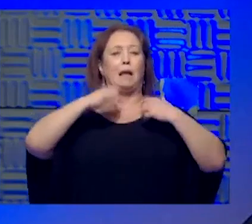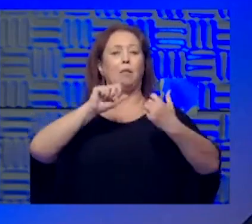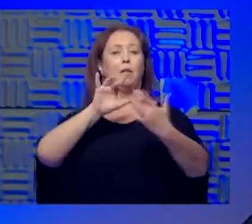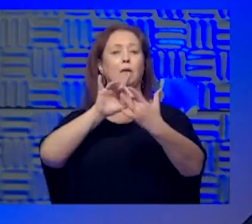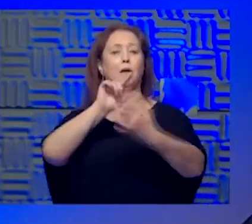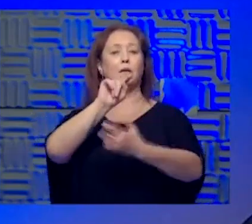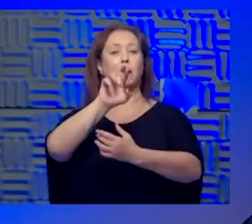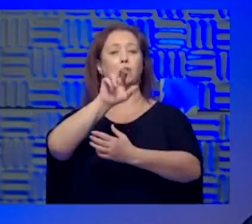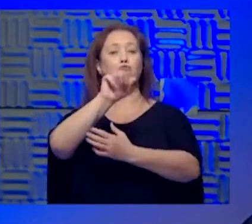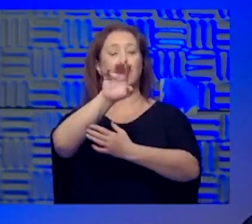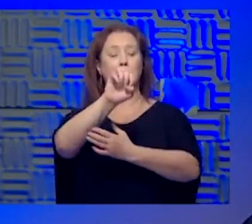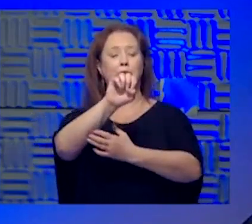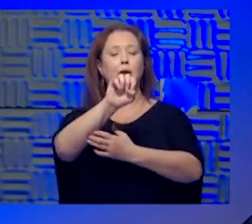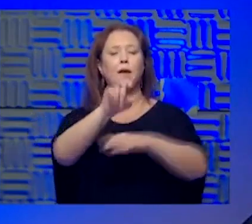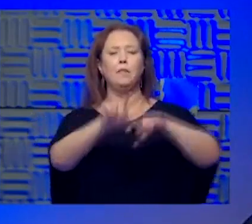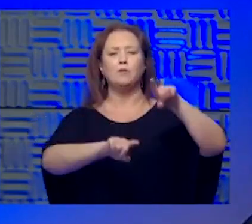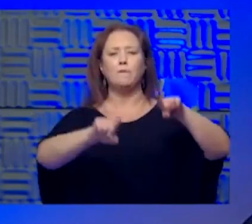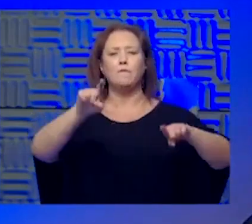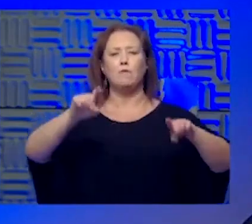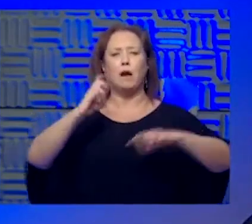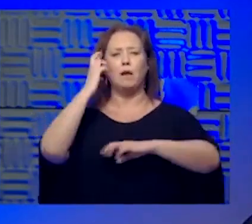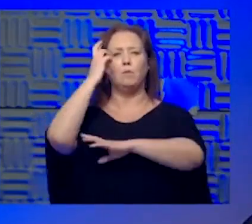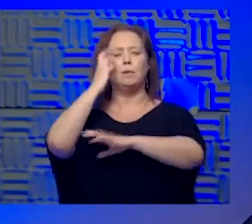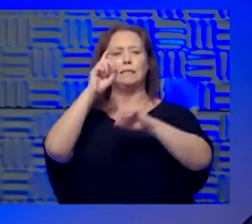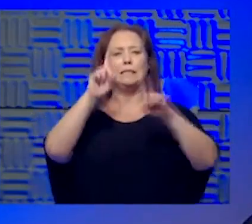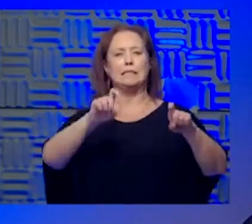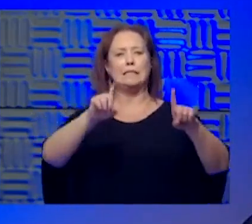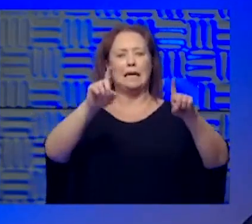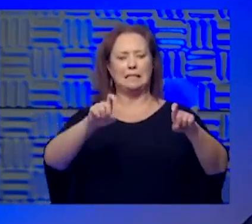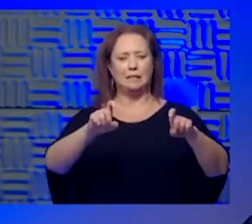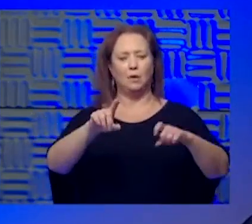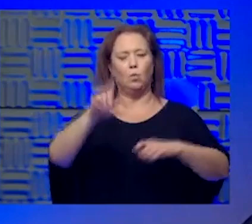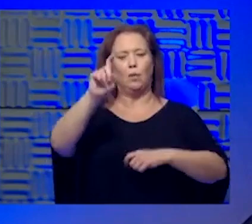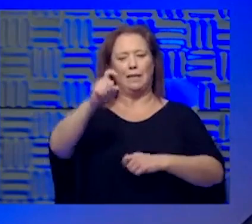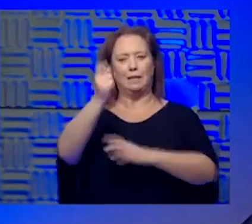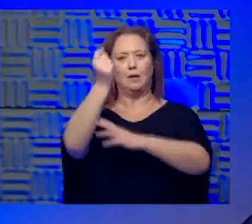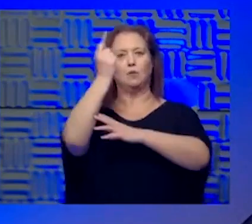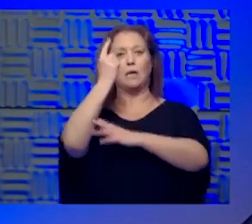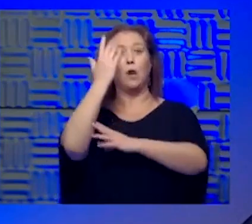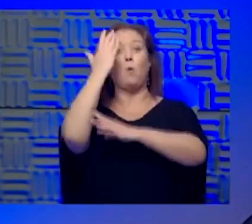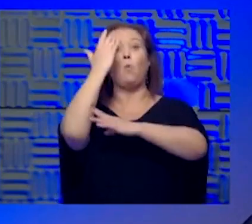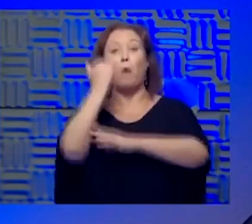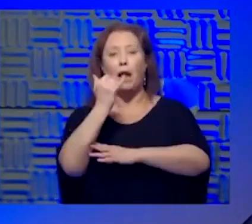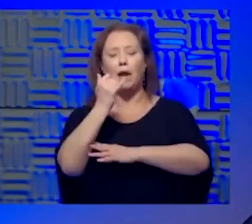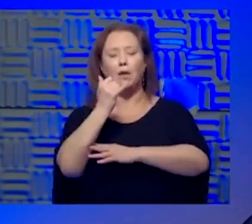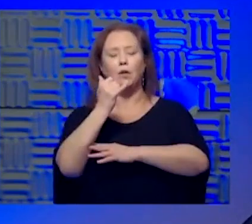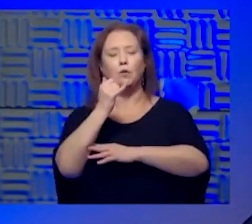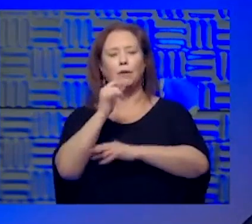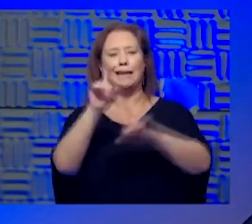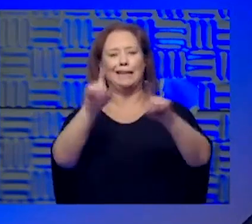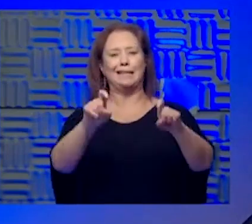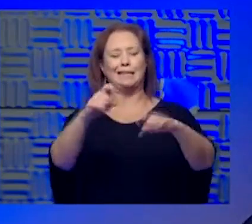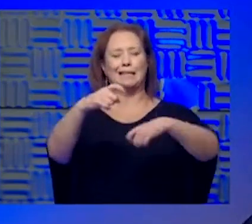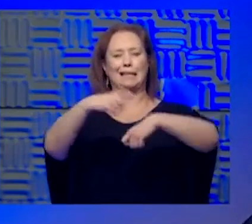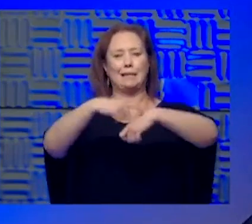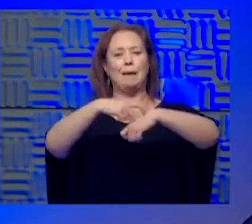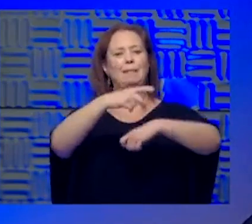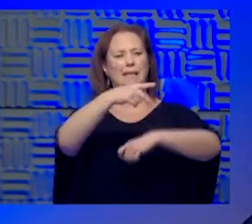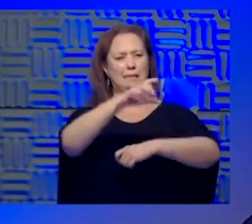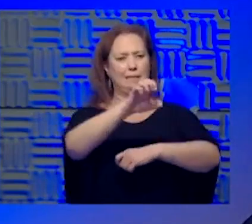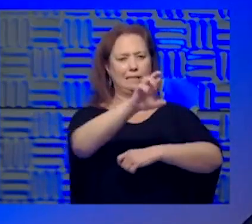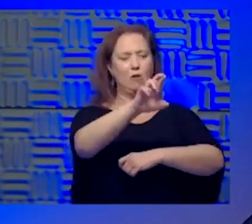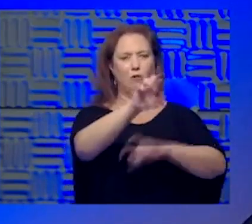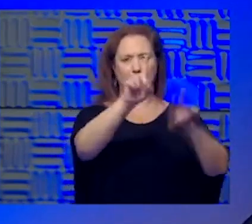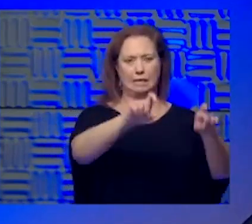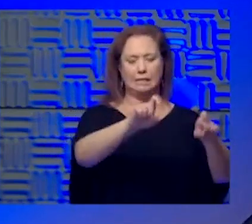there are various reasons to test, but we have to understand why you are testing at that point in time. And that's for the PCR test. The other